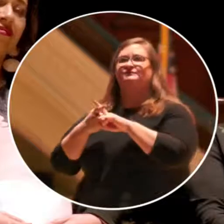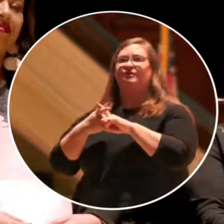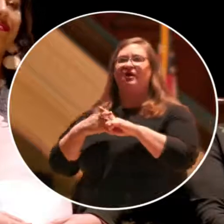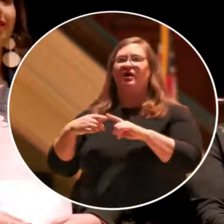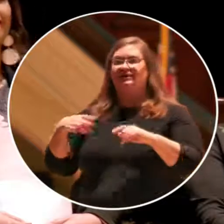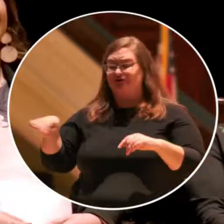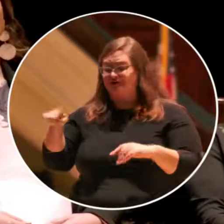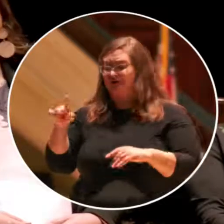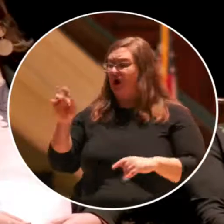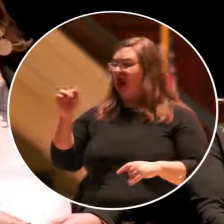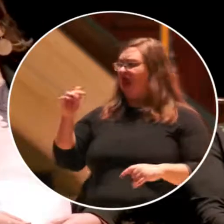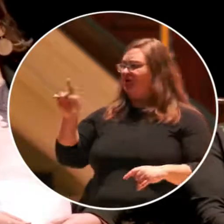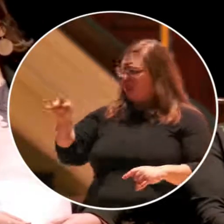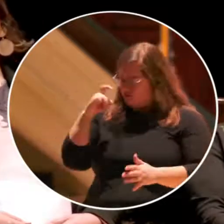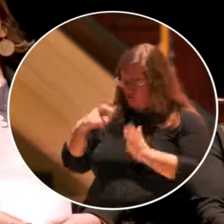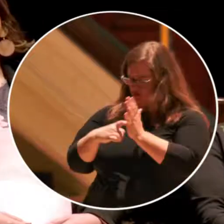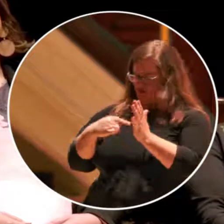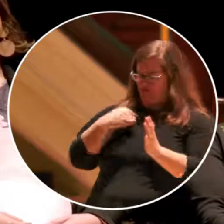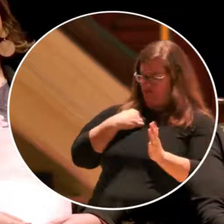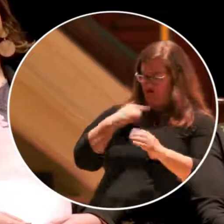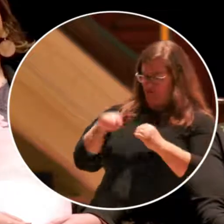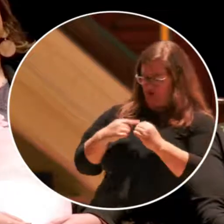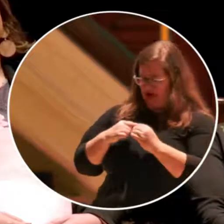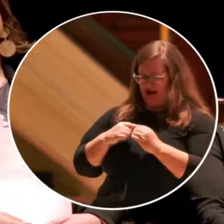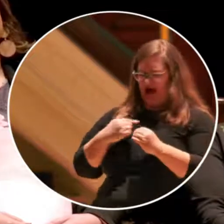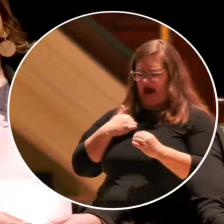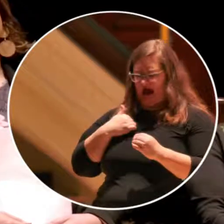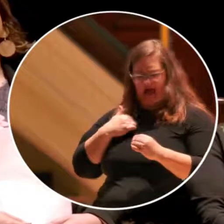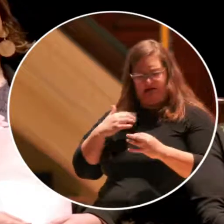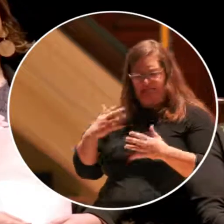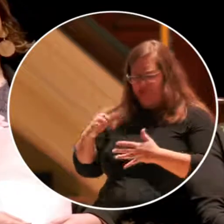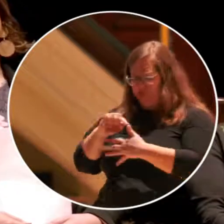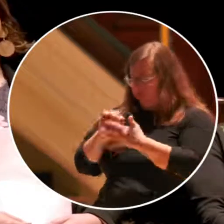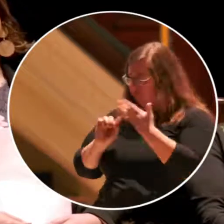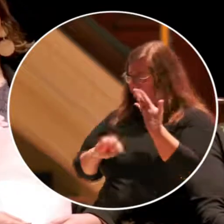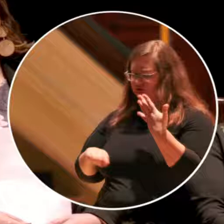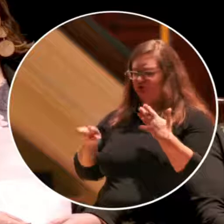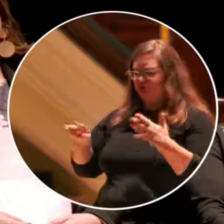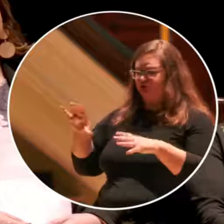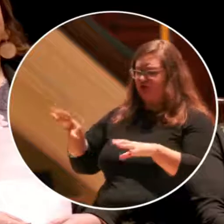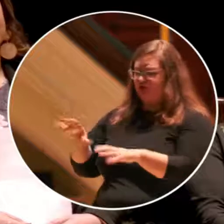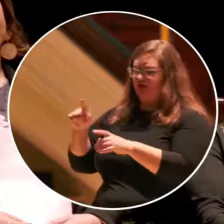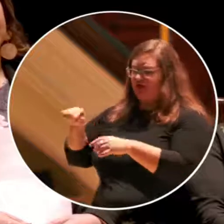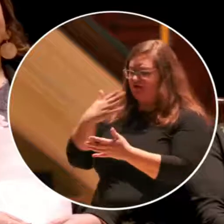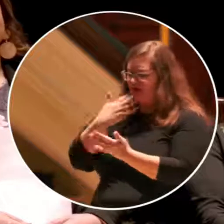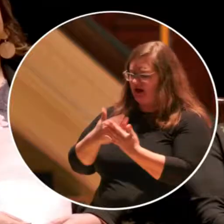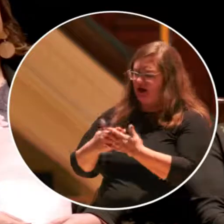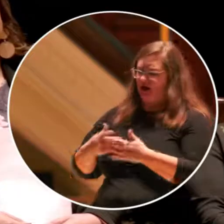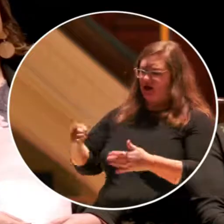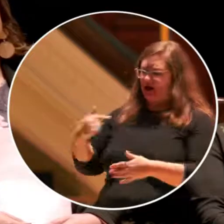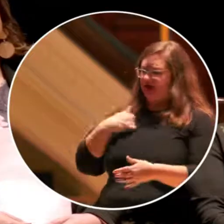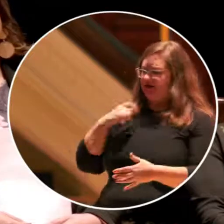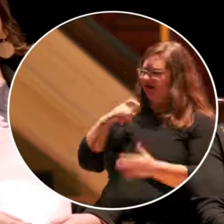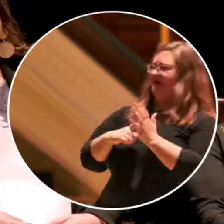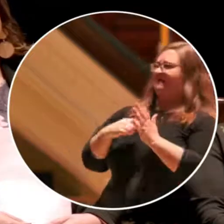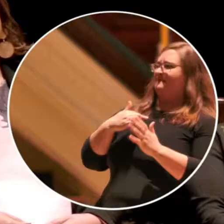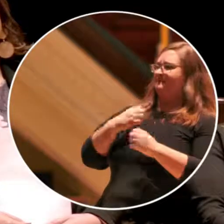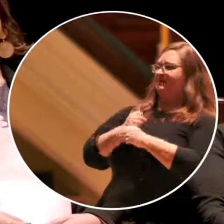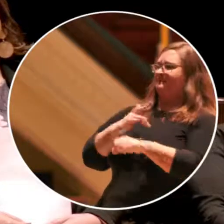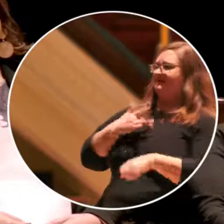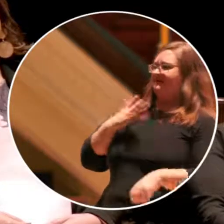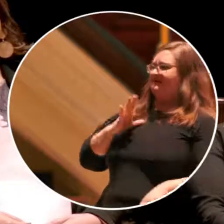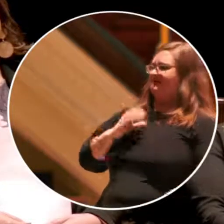loved? And it's not always easy, but I think it's what's needed. And don't say, oh, I'll just pay it